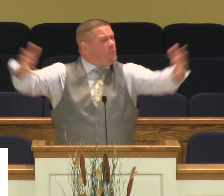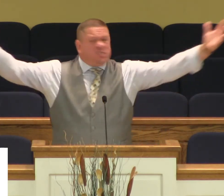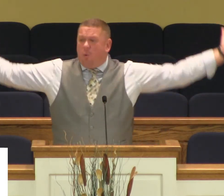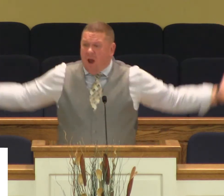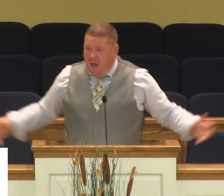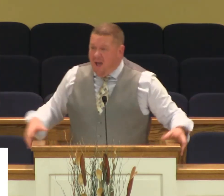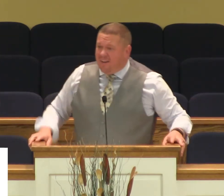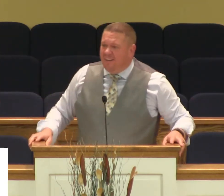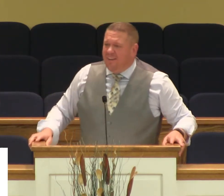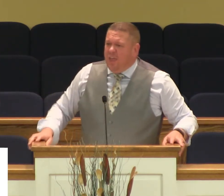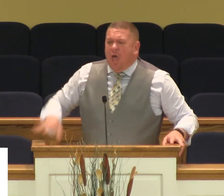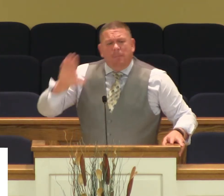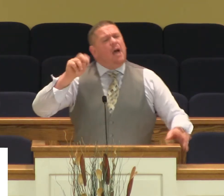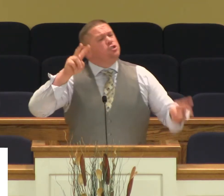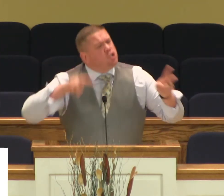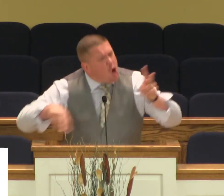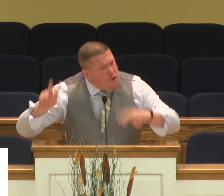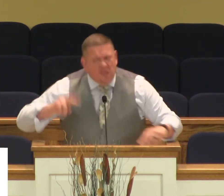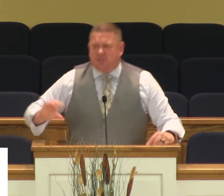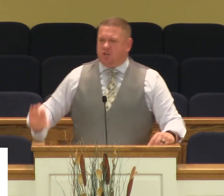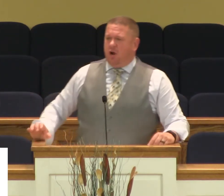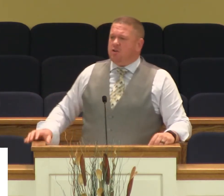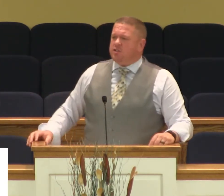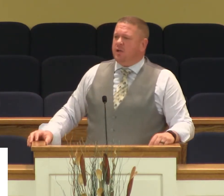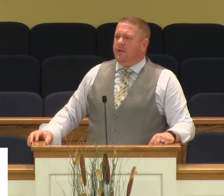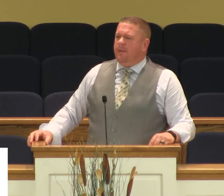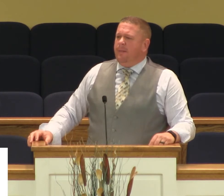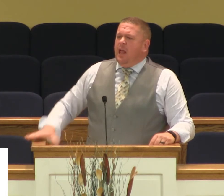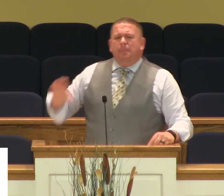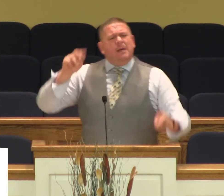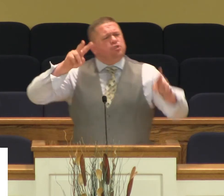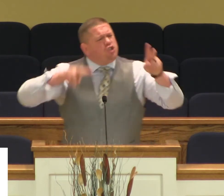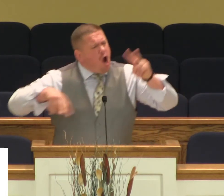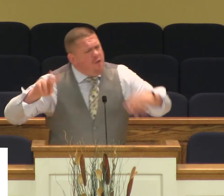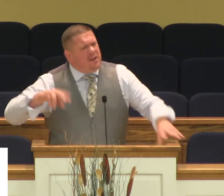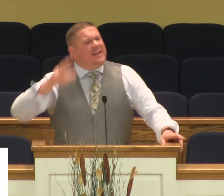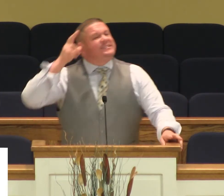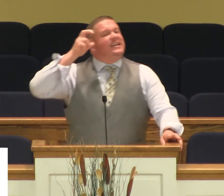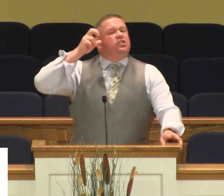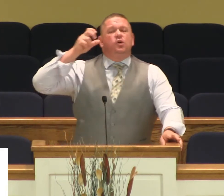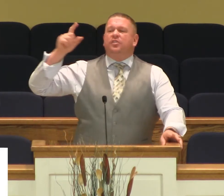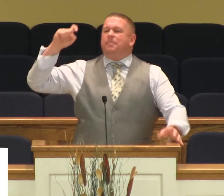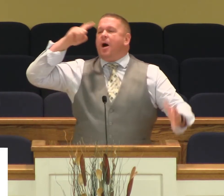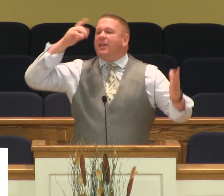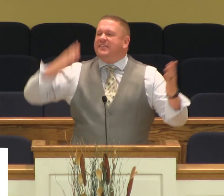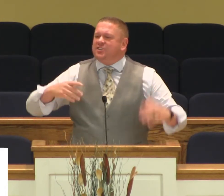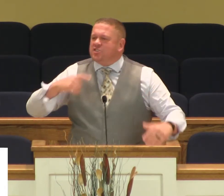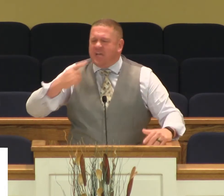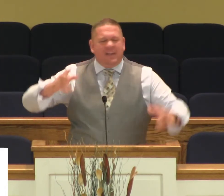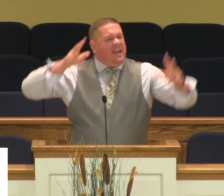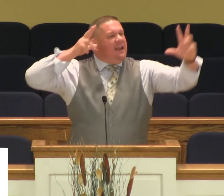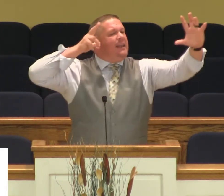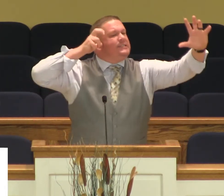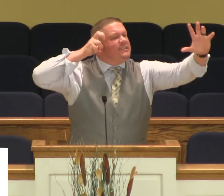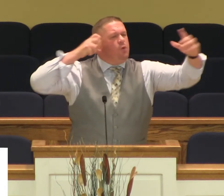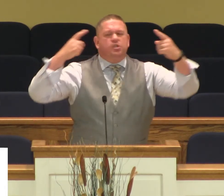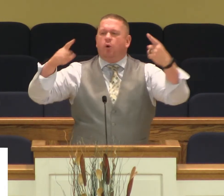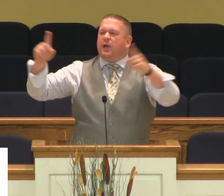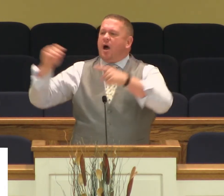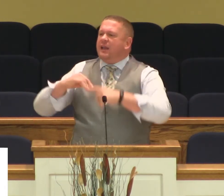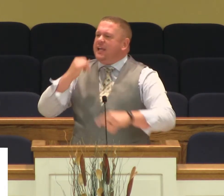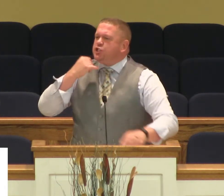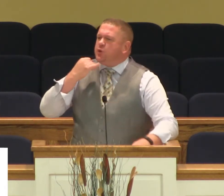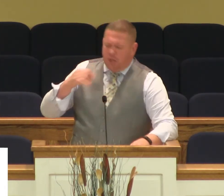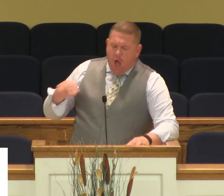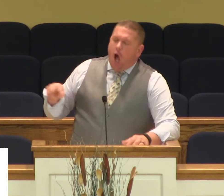wants. Watch what's going on. Be observant, church. Be observant. Listen to what the politicians say. Listen to what's